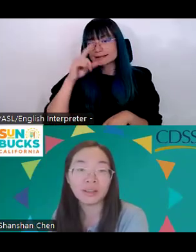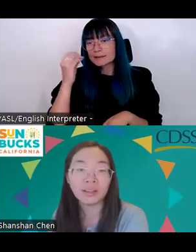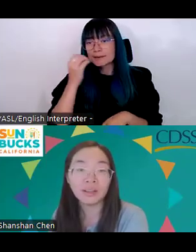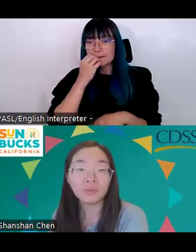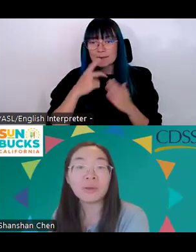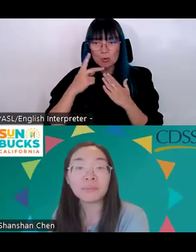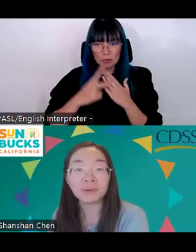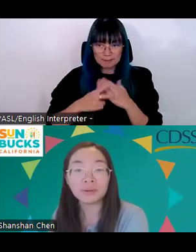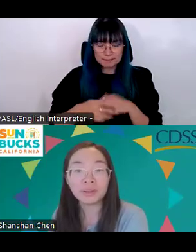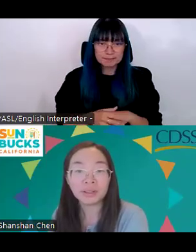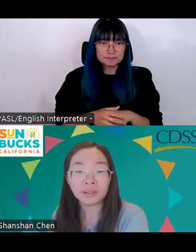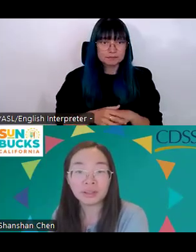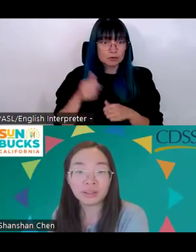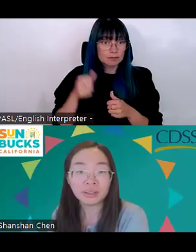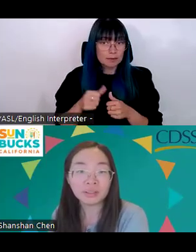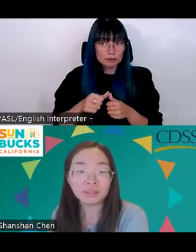programs. Remember,